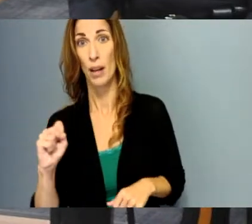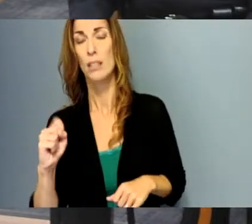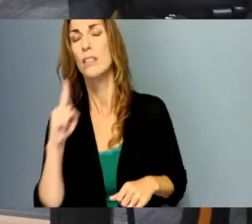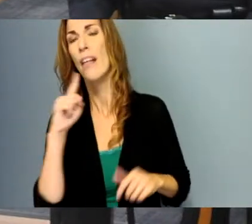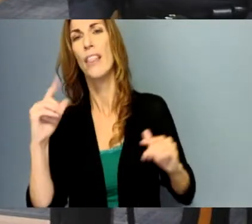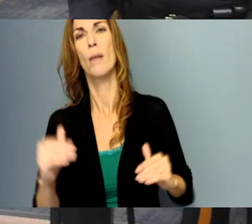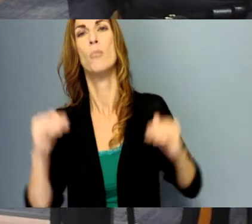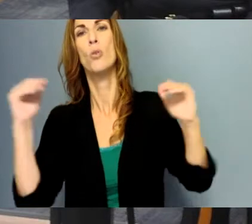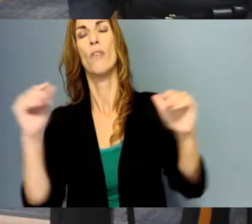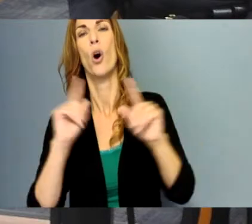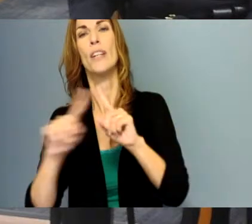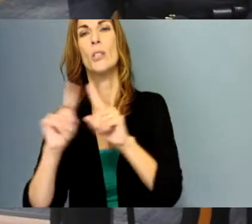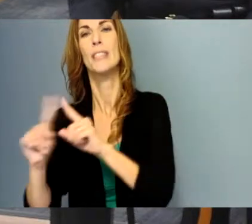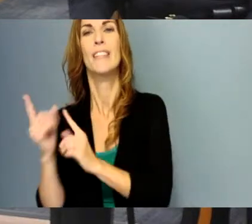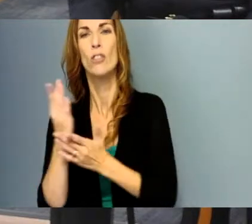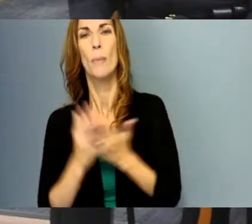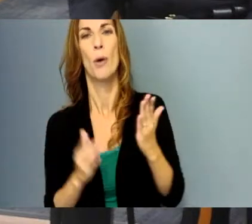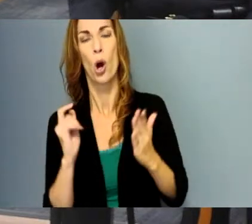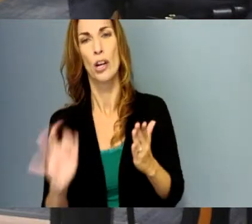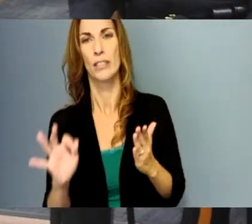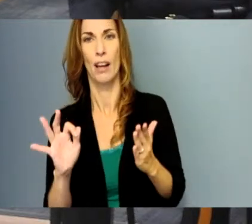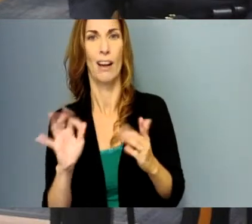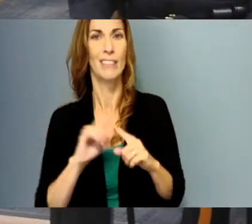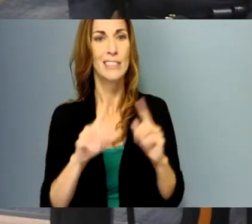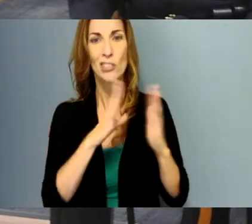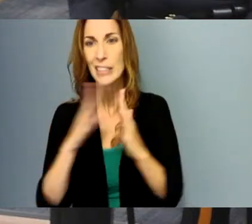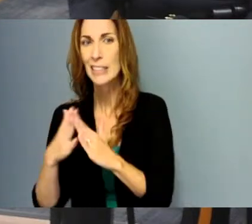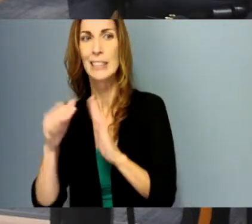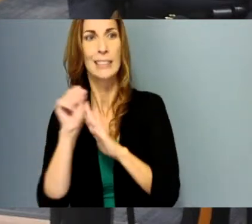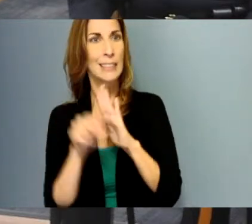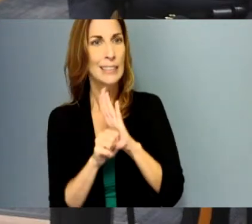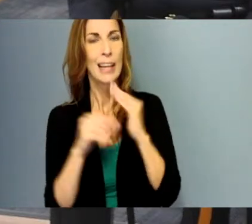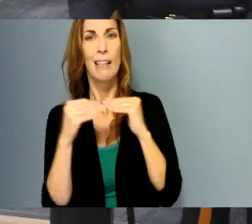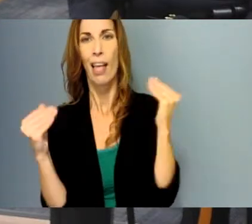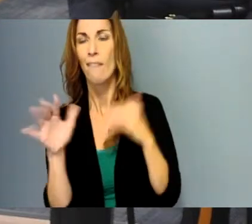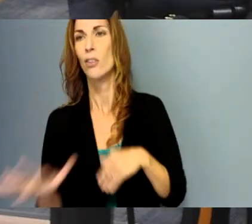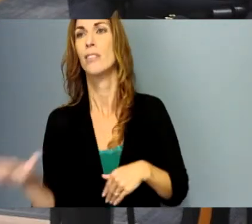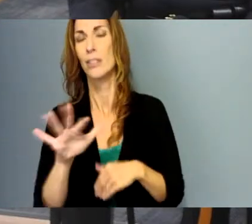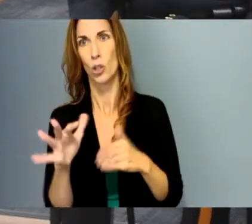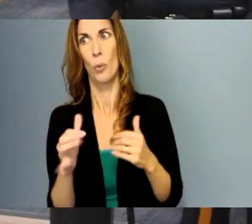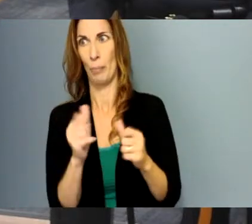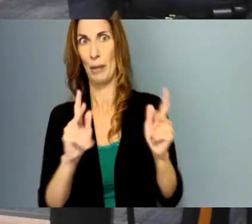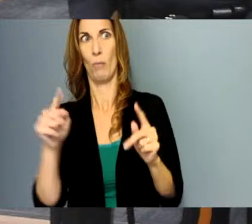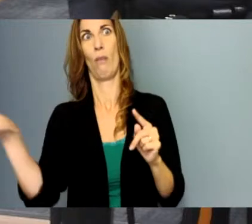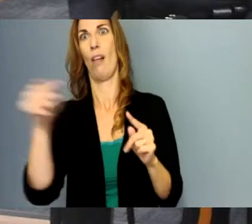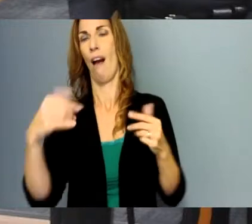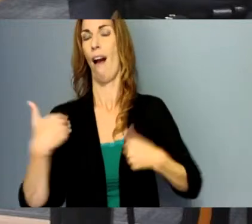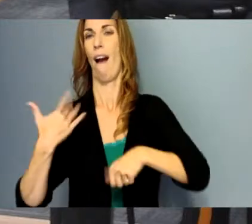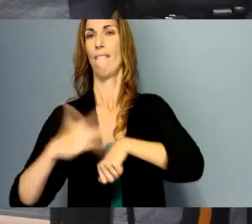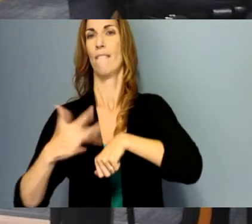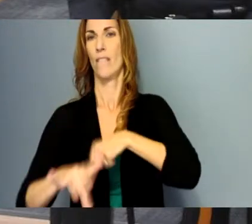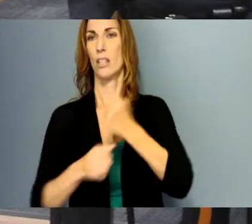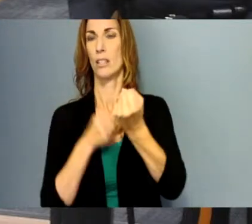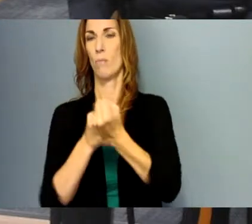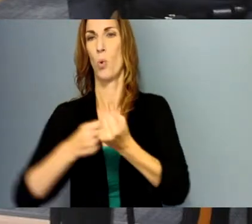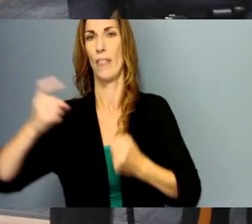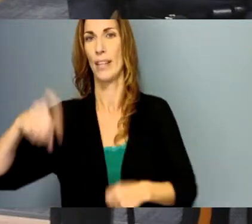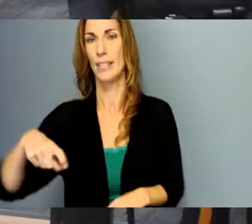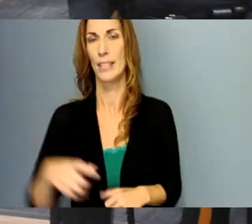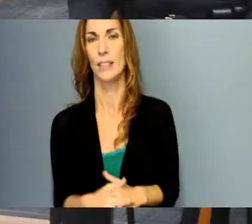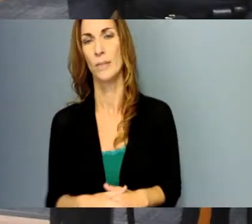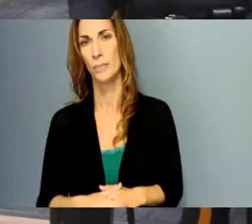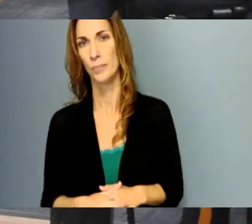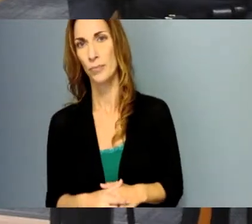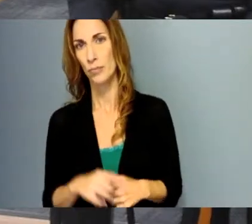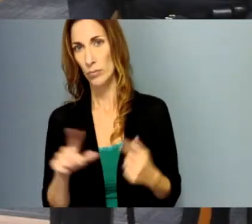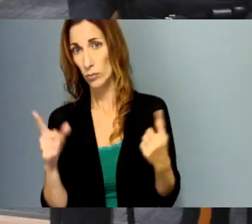different parts of, cities and states so that everyone can get the support they need. When you're